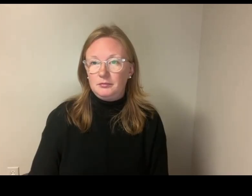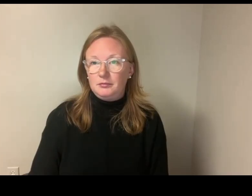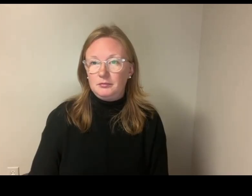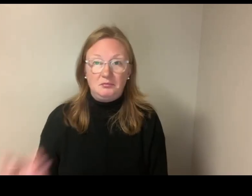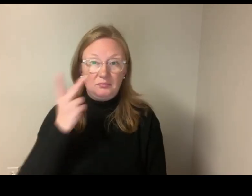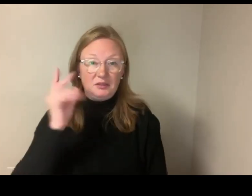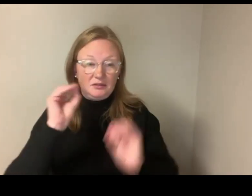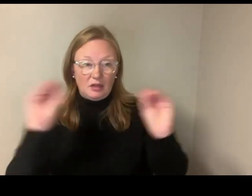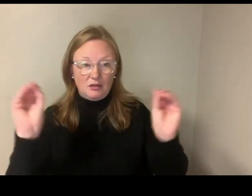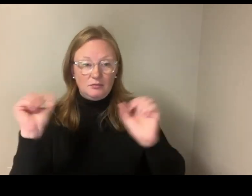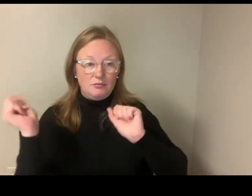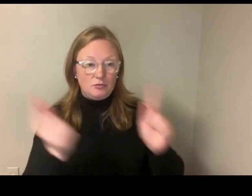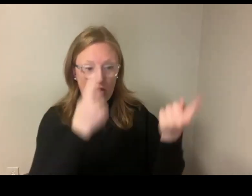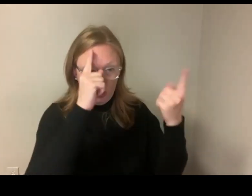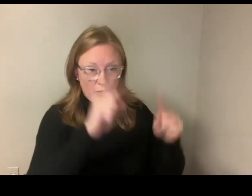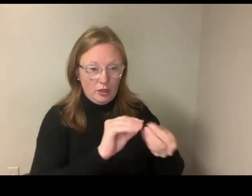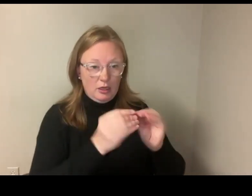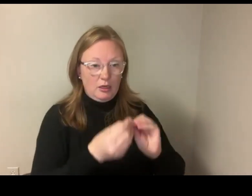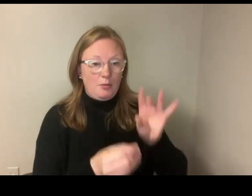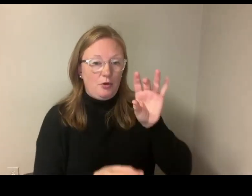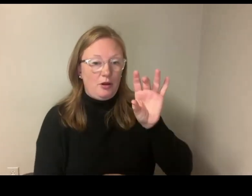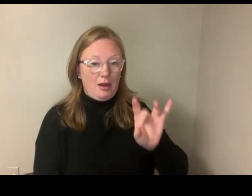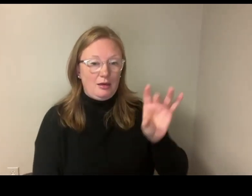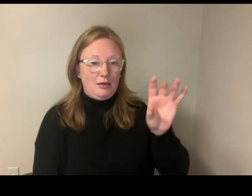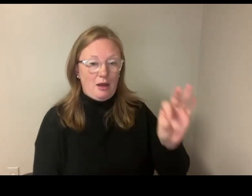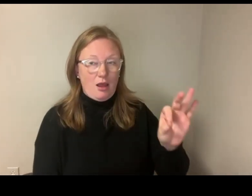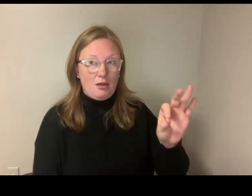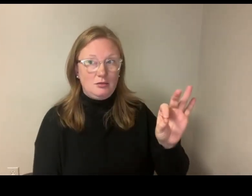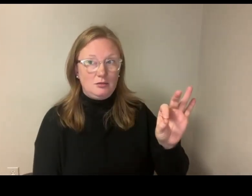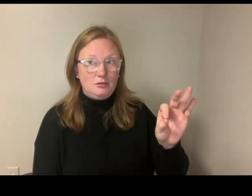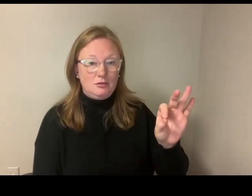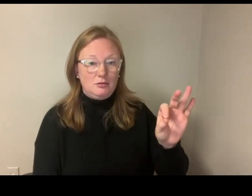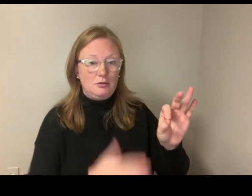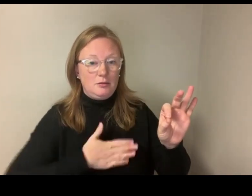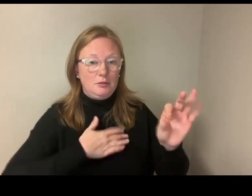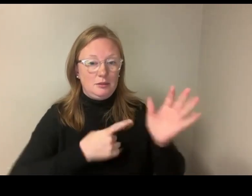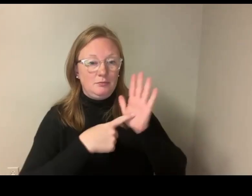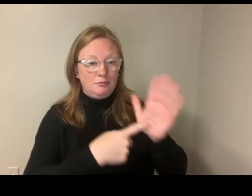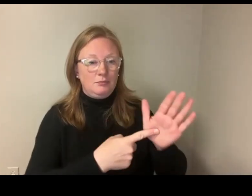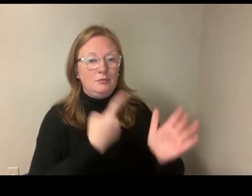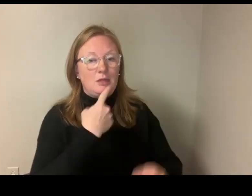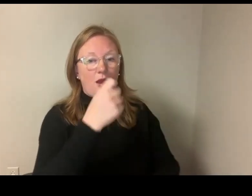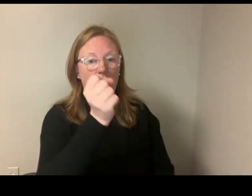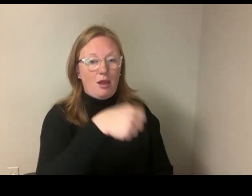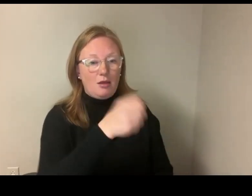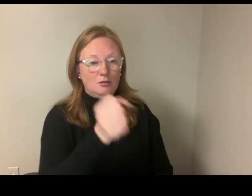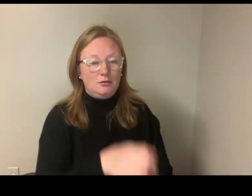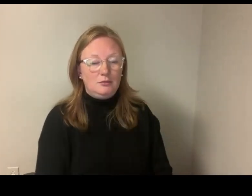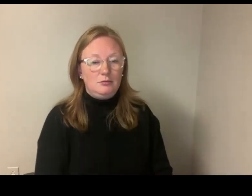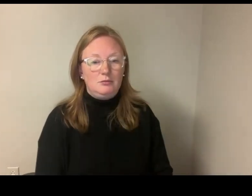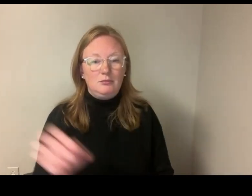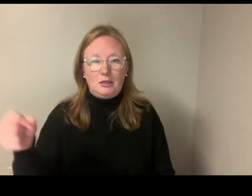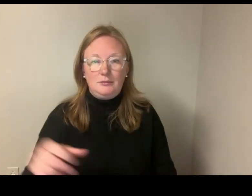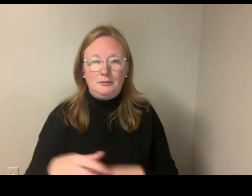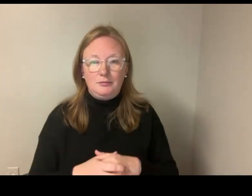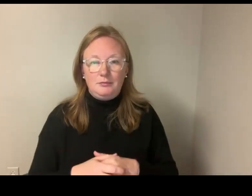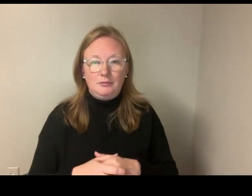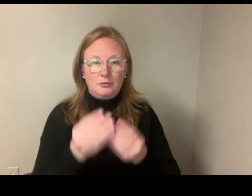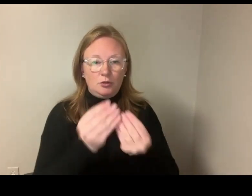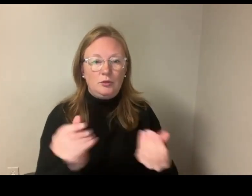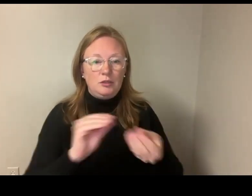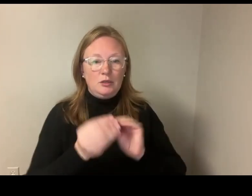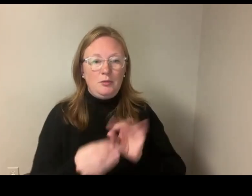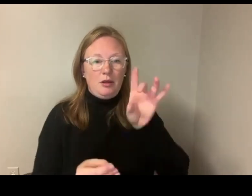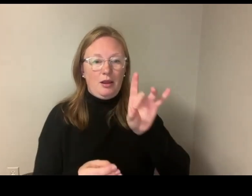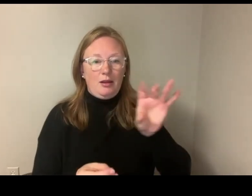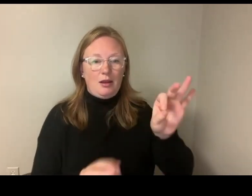Seeing none, all those in favor of resolution number 89, please indicate by saying aye. Aye. Resolution 89